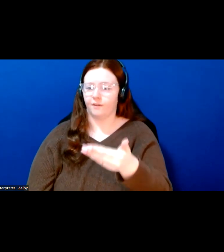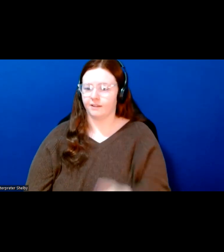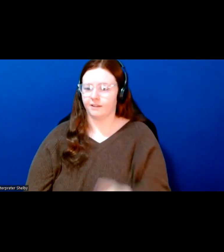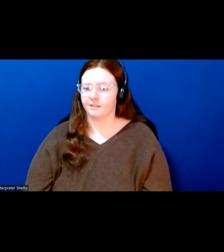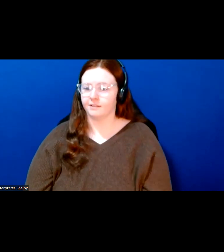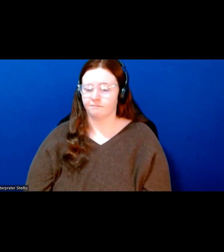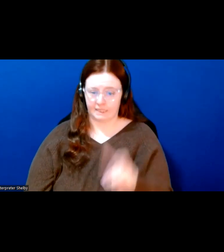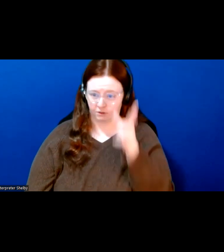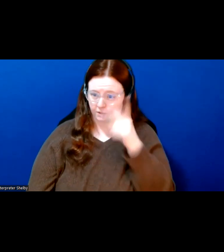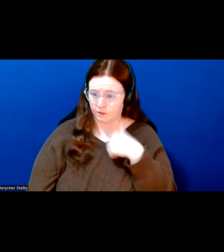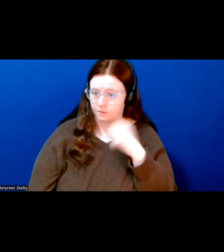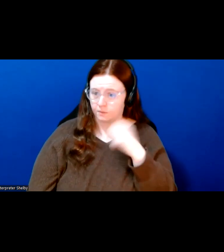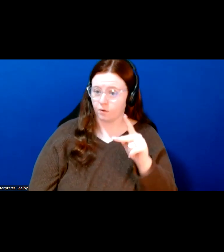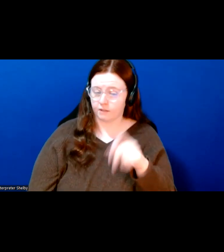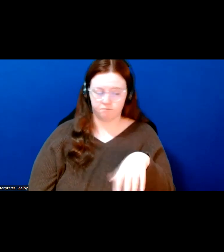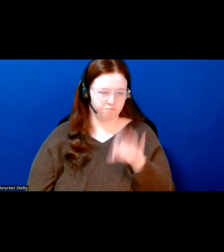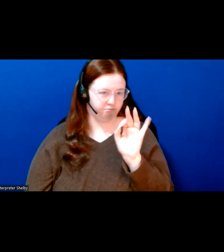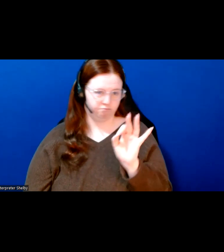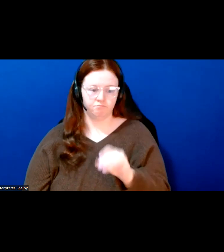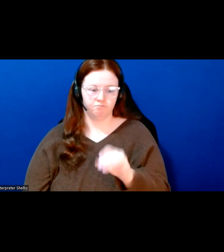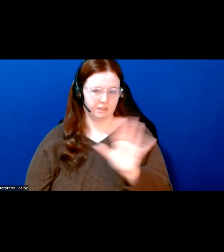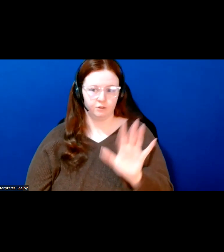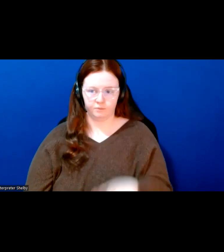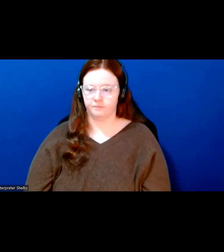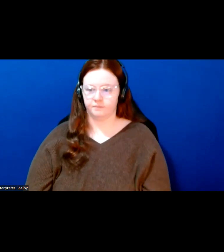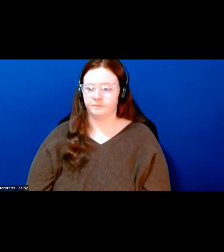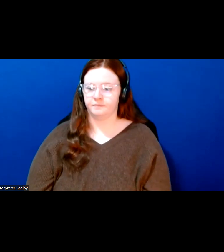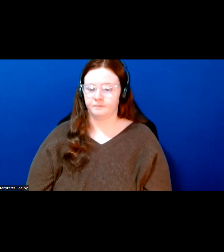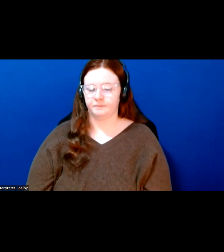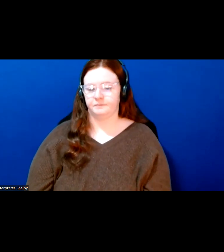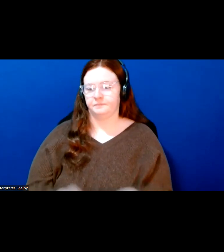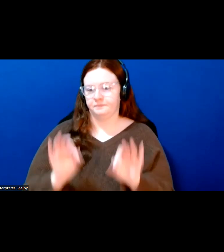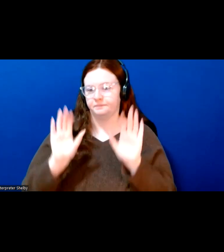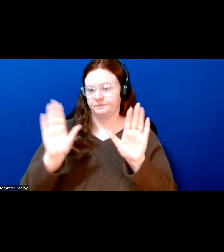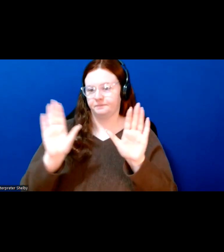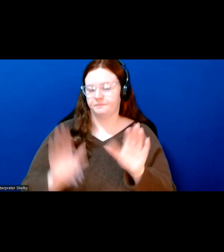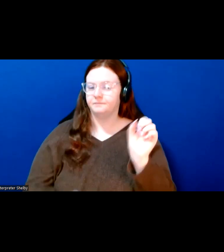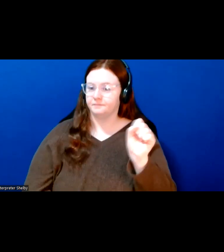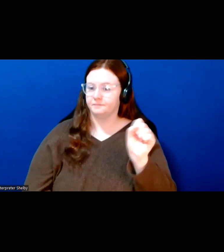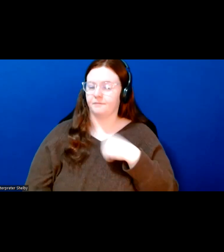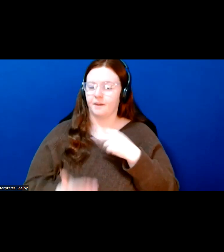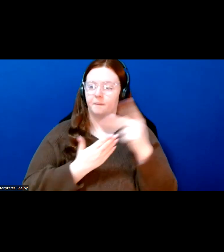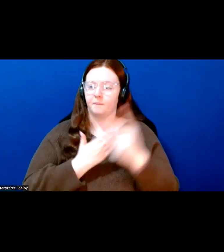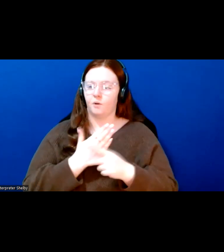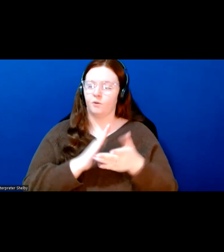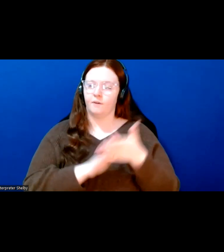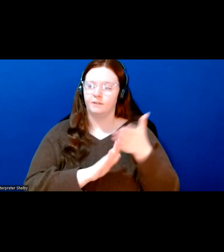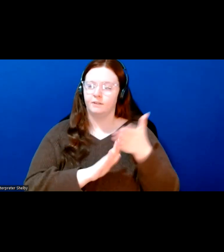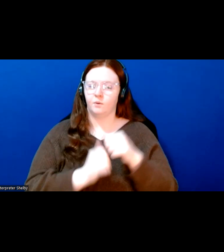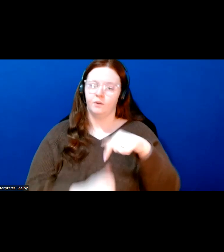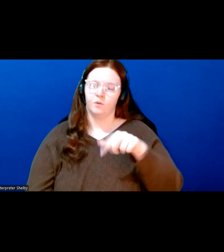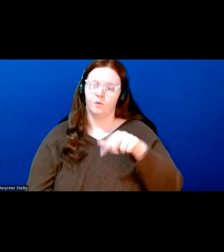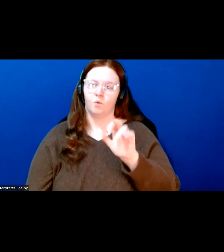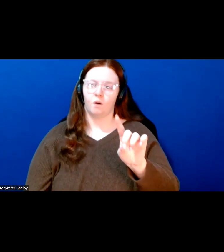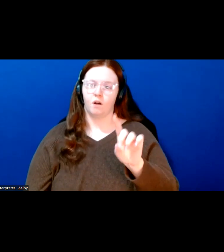Can you hear me okay? Perfect. Awesome. Yes, I'm a program facilitator with Quadrangle NL, and